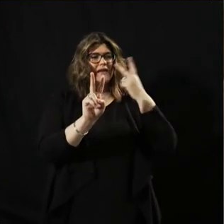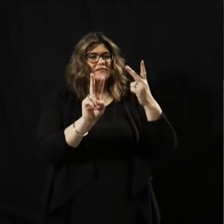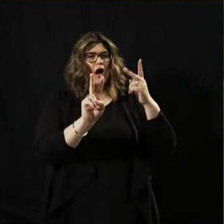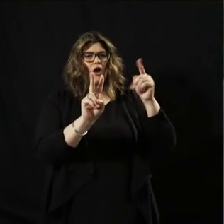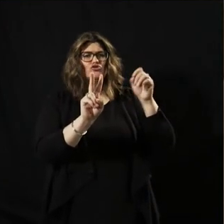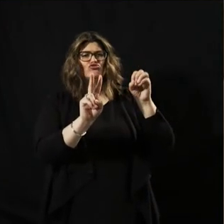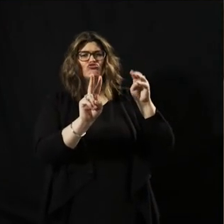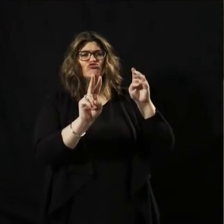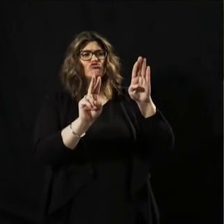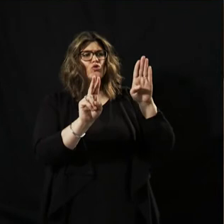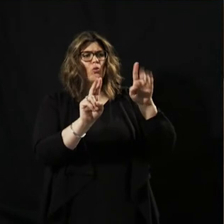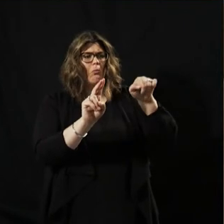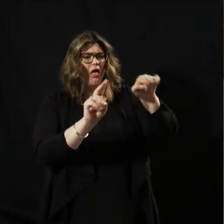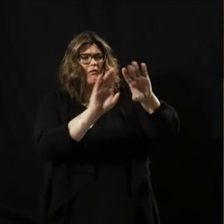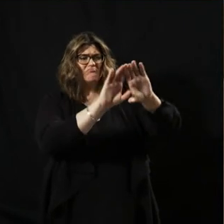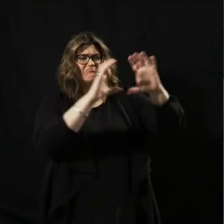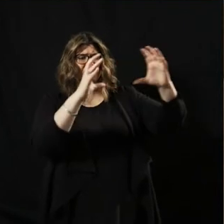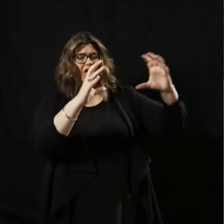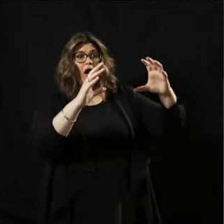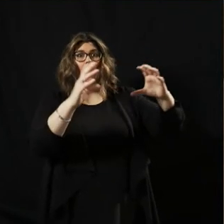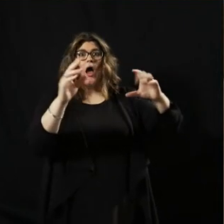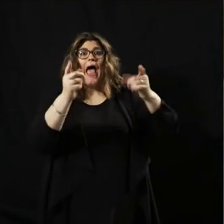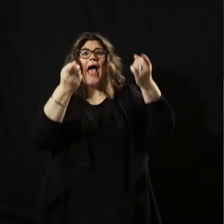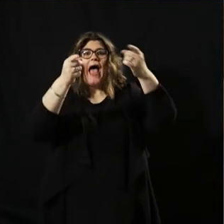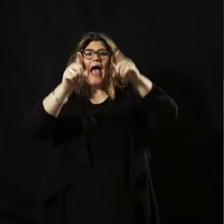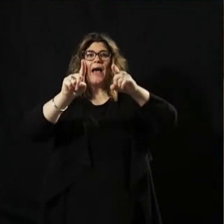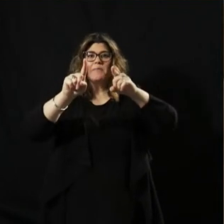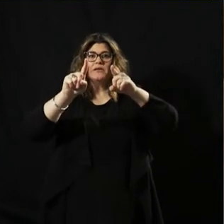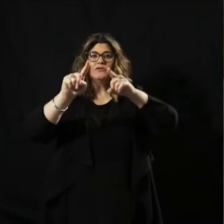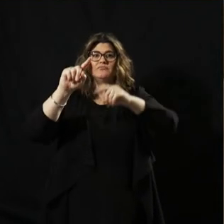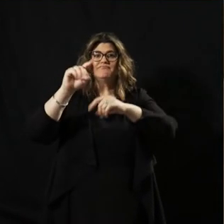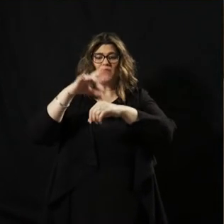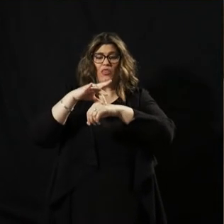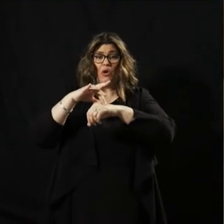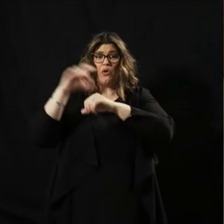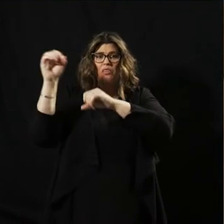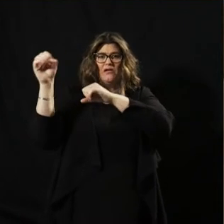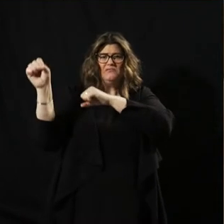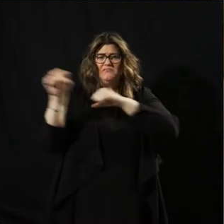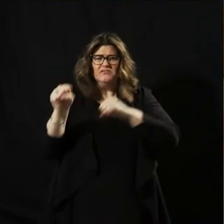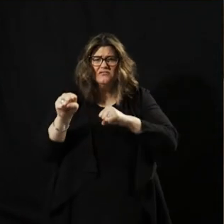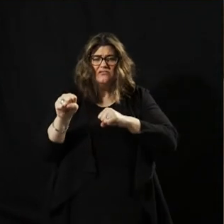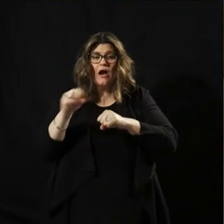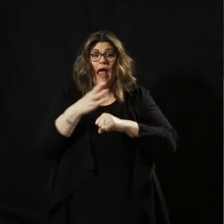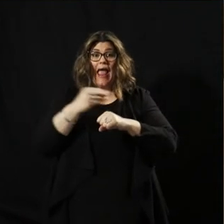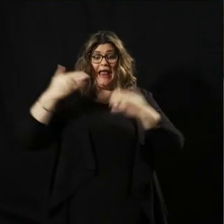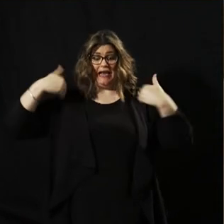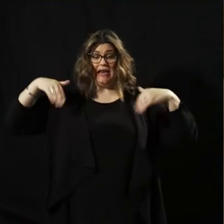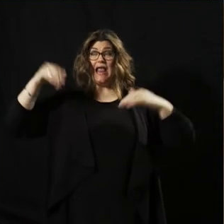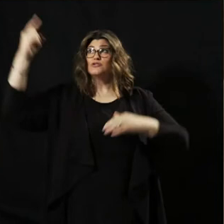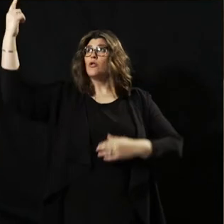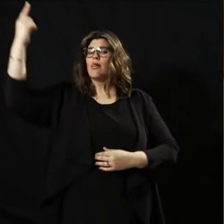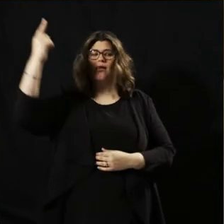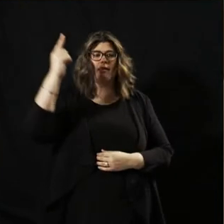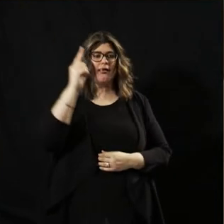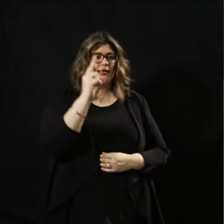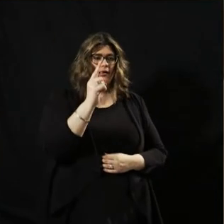great earthquake, for an angel of the Lord descended from heaven,